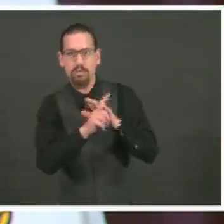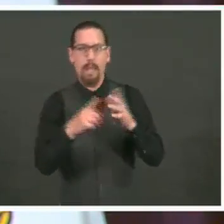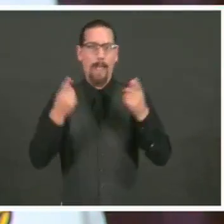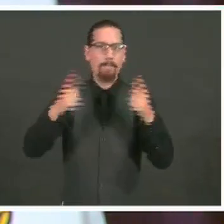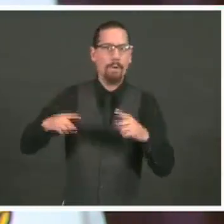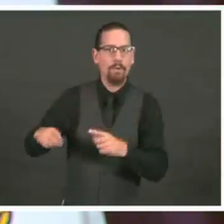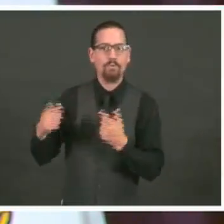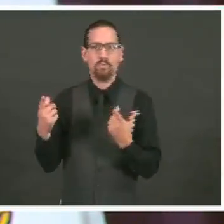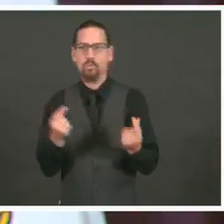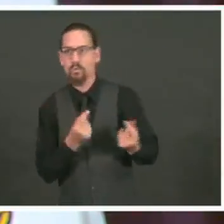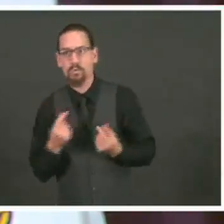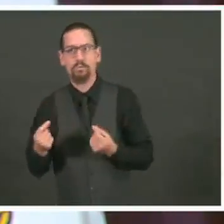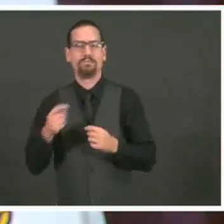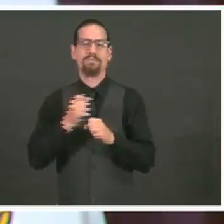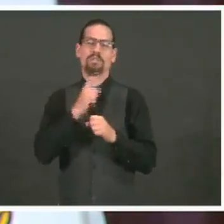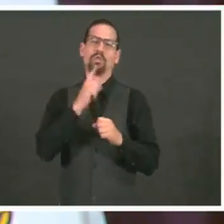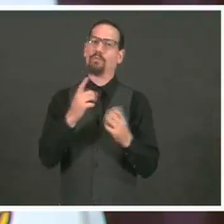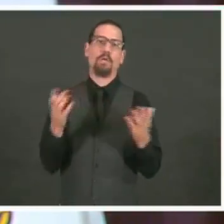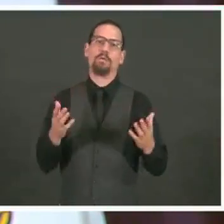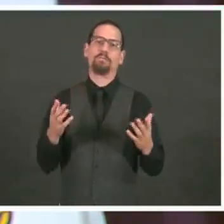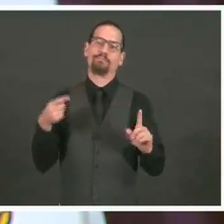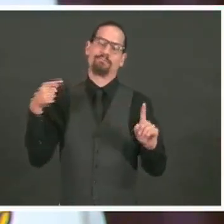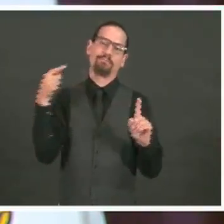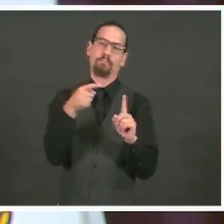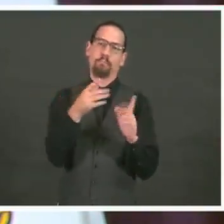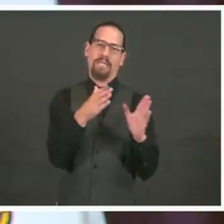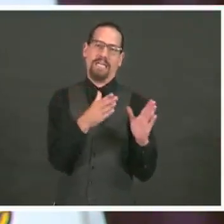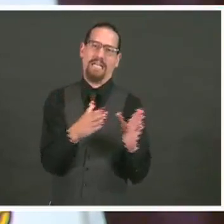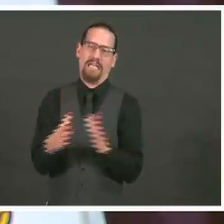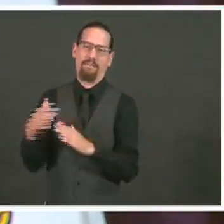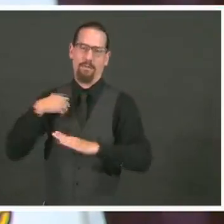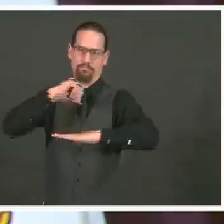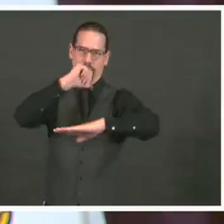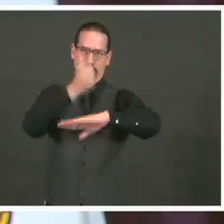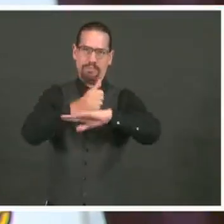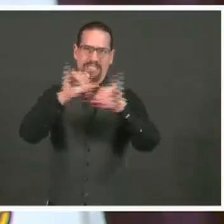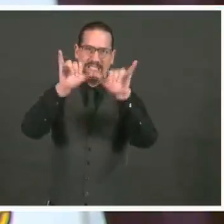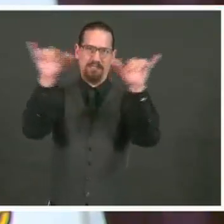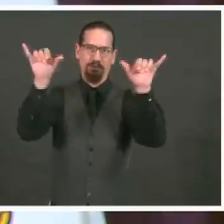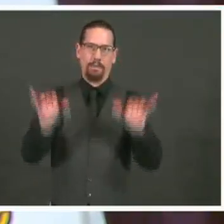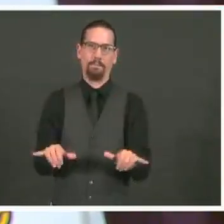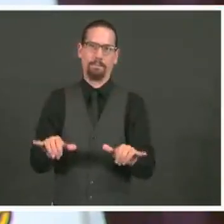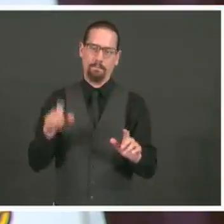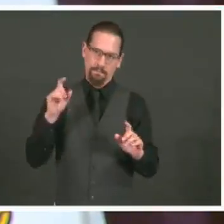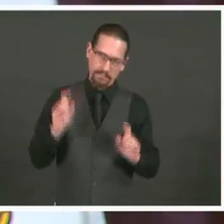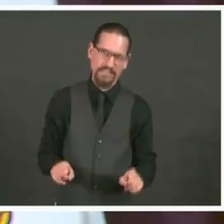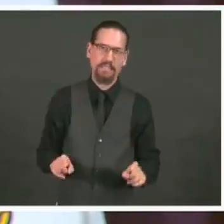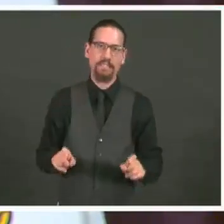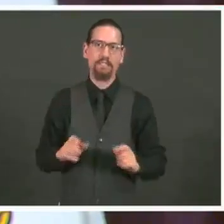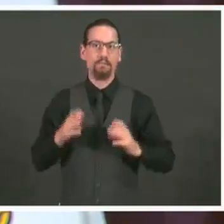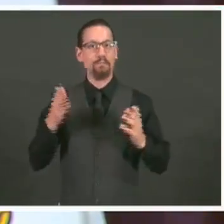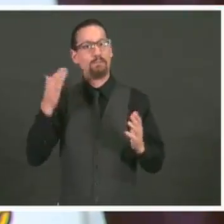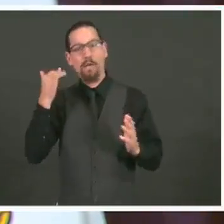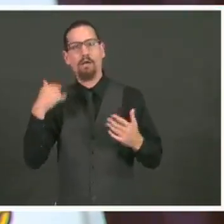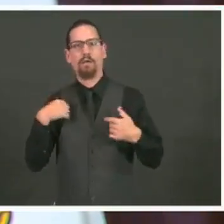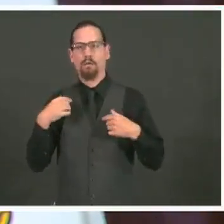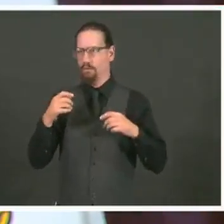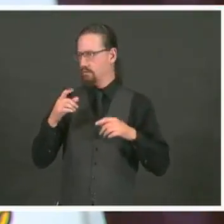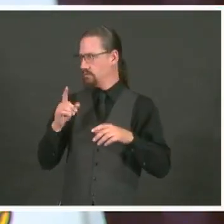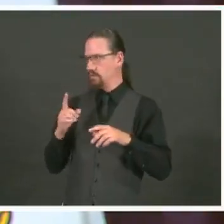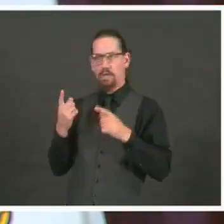teams of people that have worked hard to make sure that we are able to deploy what's needed for each of the